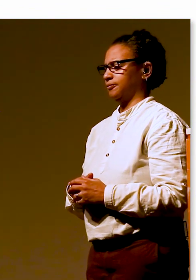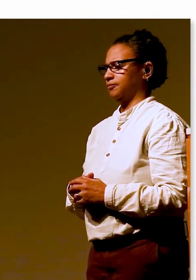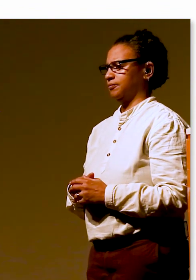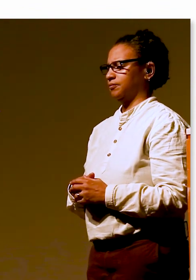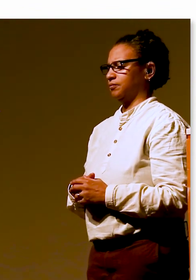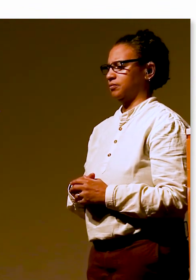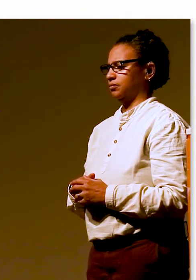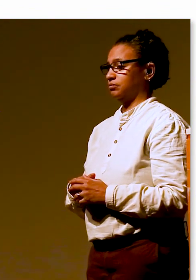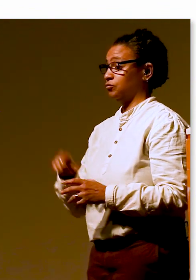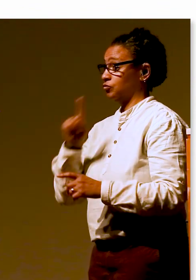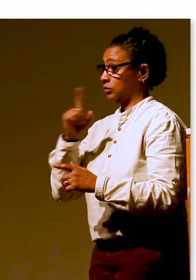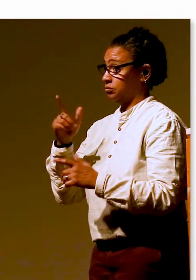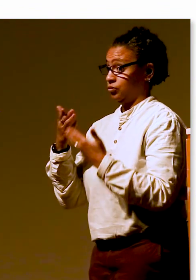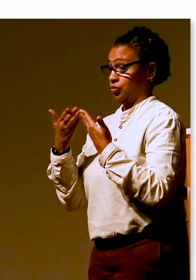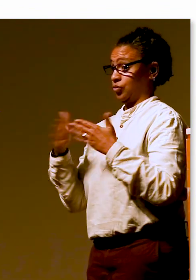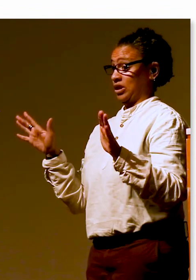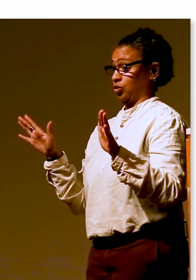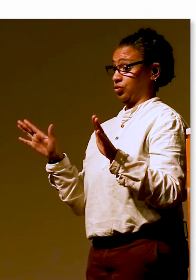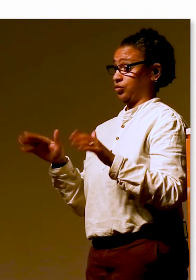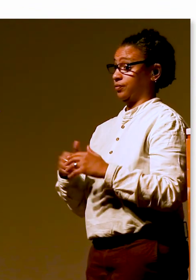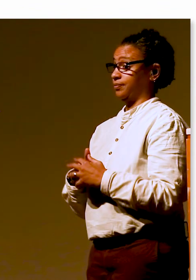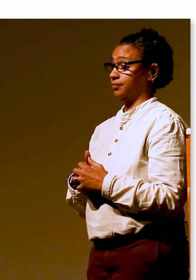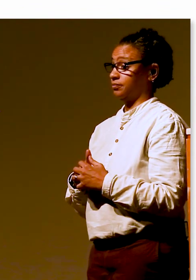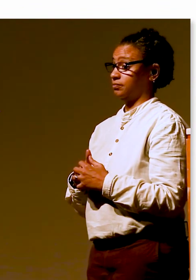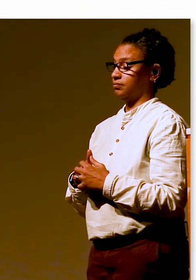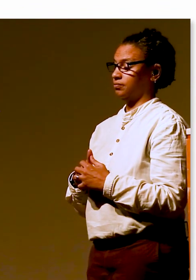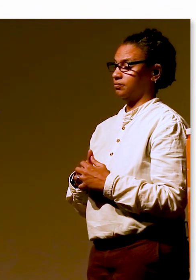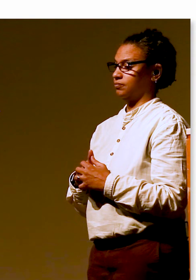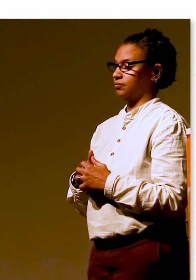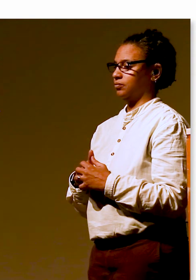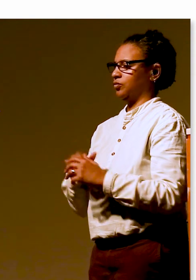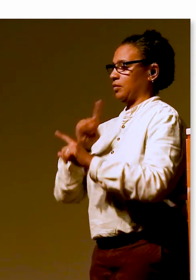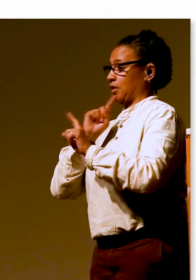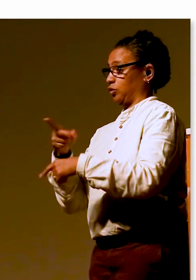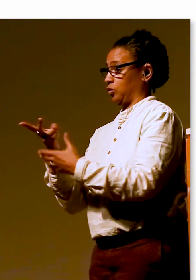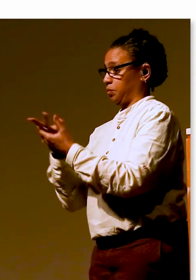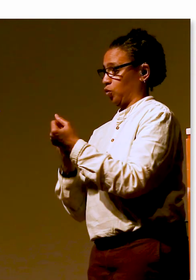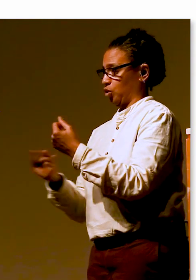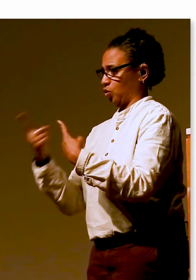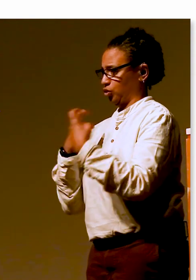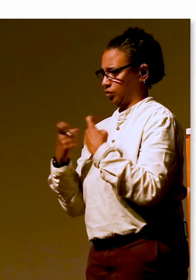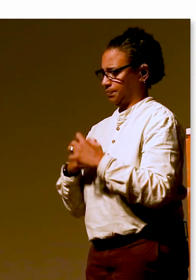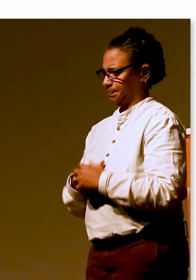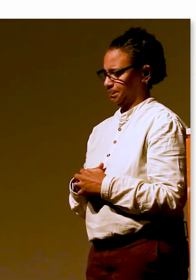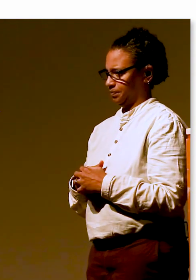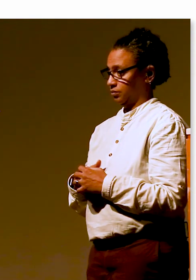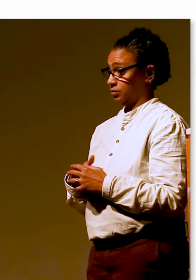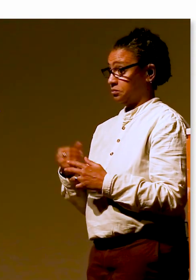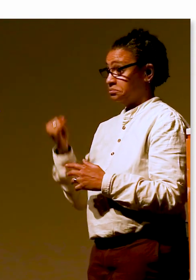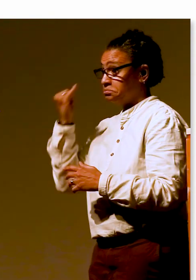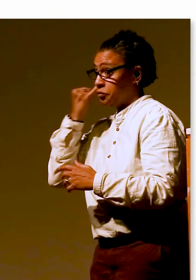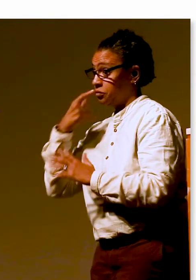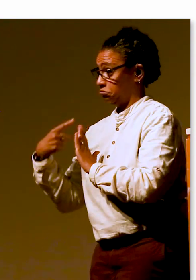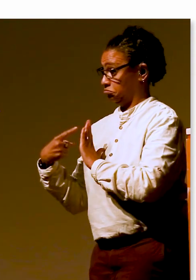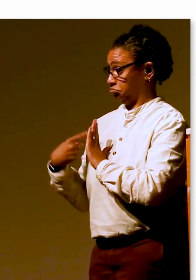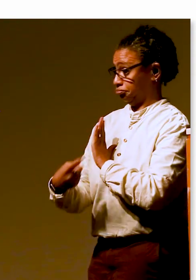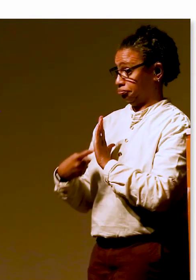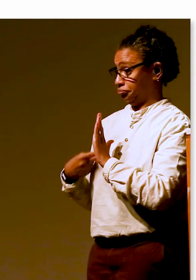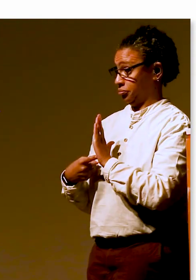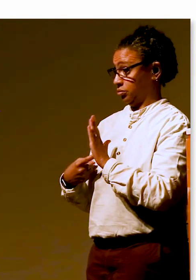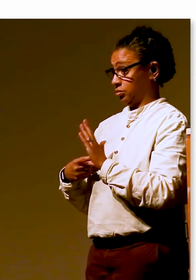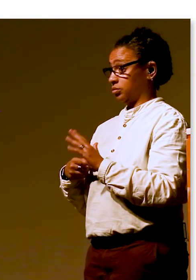And also just in general too, so just to answer two questions at once, if there's any criticism that I think I've really, really gotten, it's that